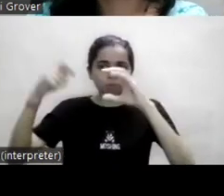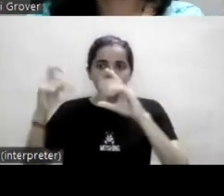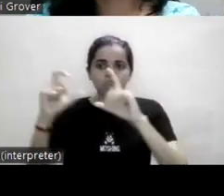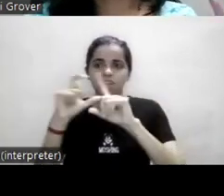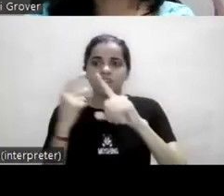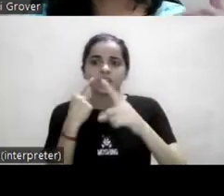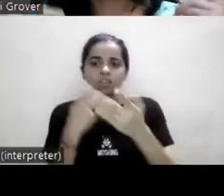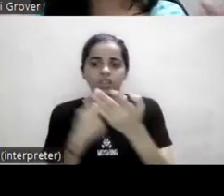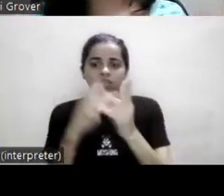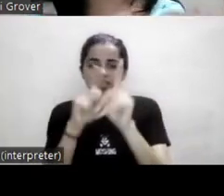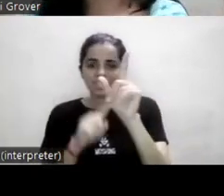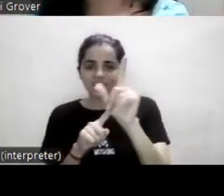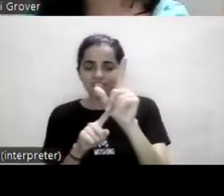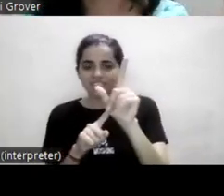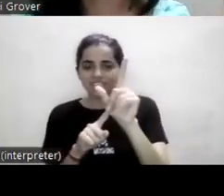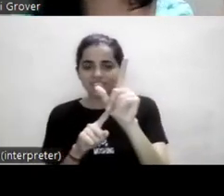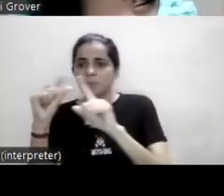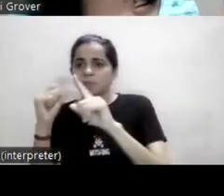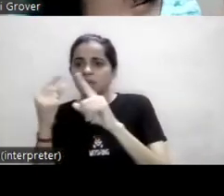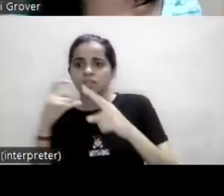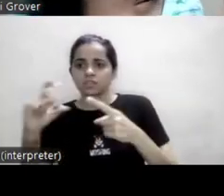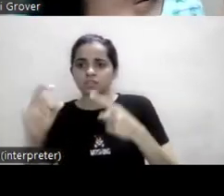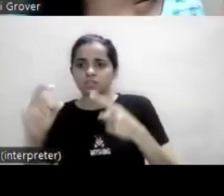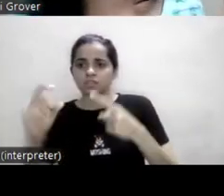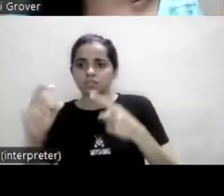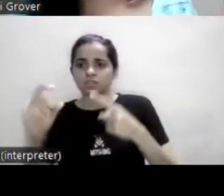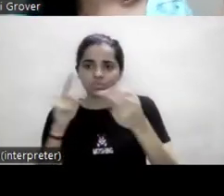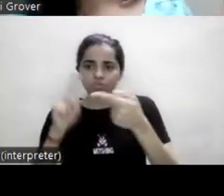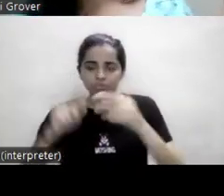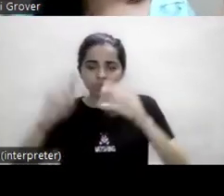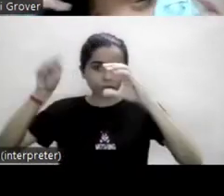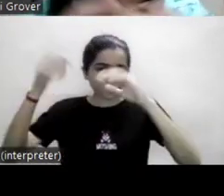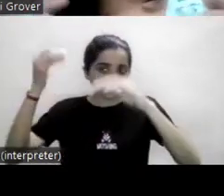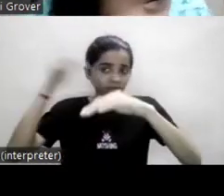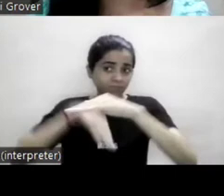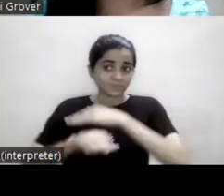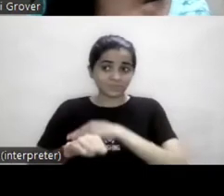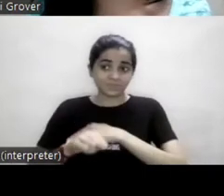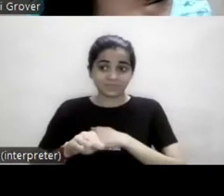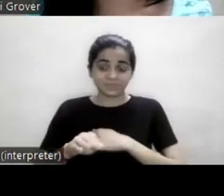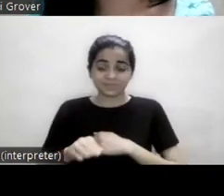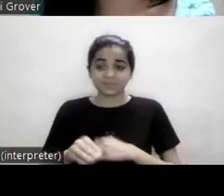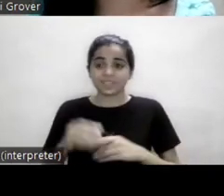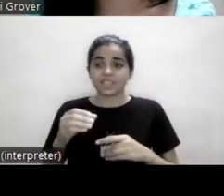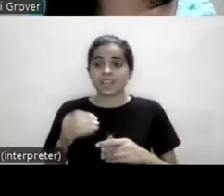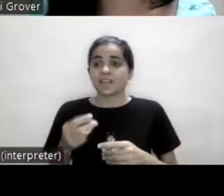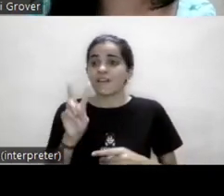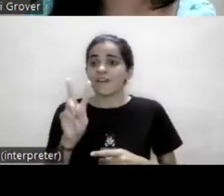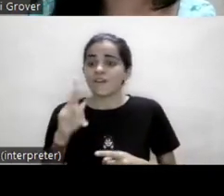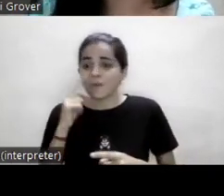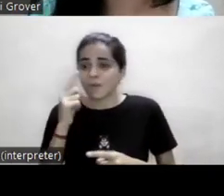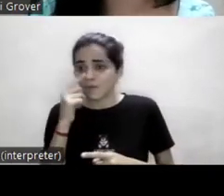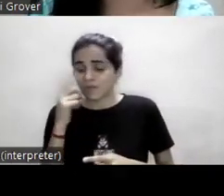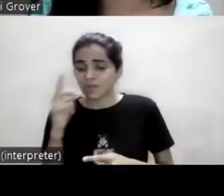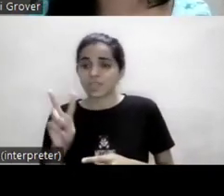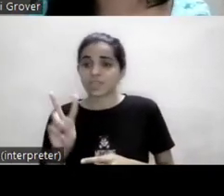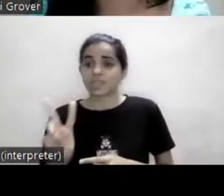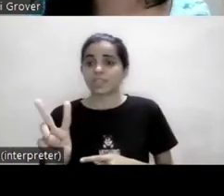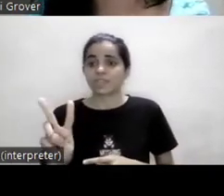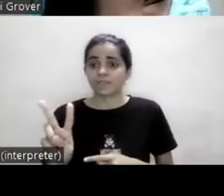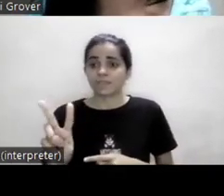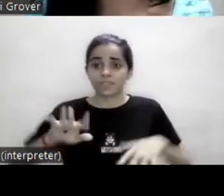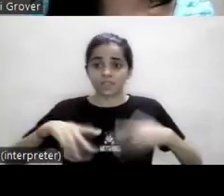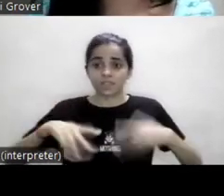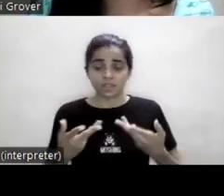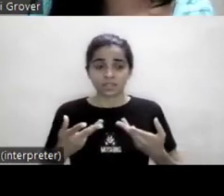Balan, you know, would commit a similar sort of, create a similar kind of situation where, you know, she would commit